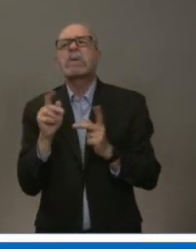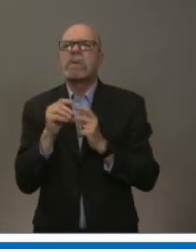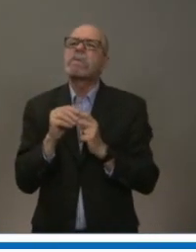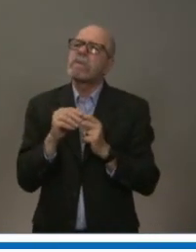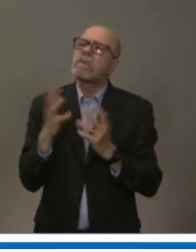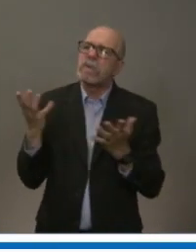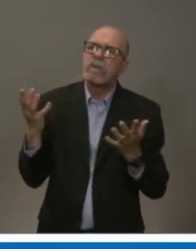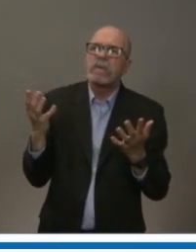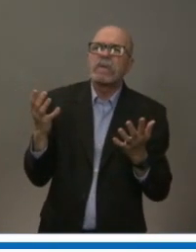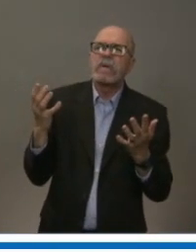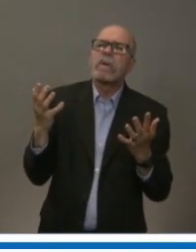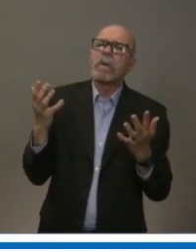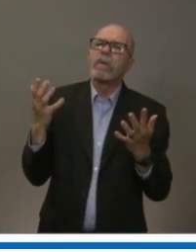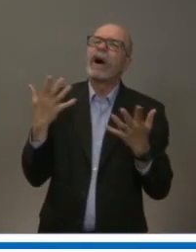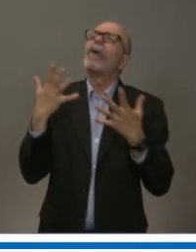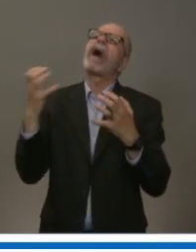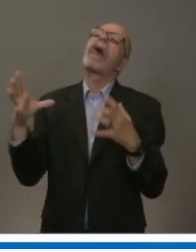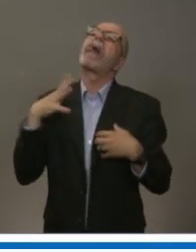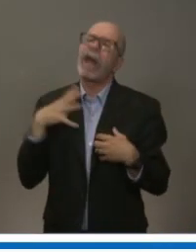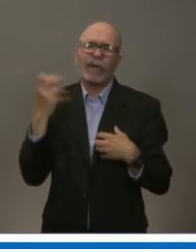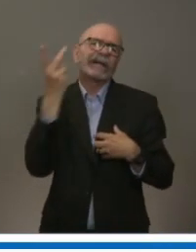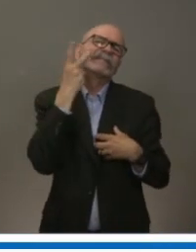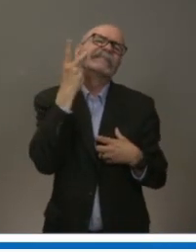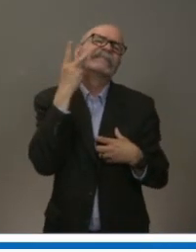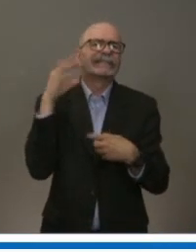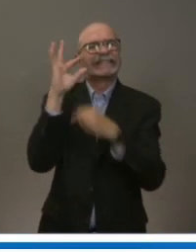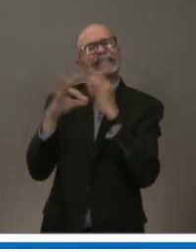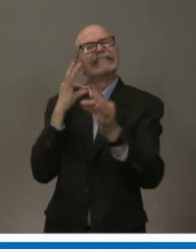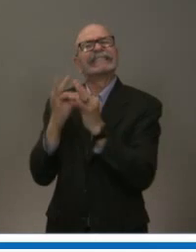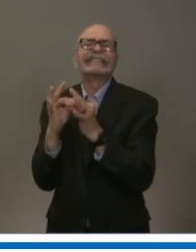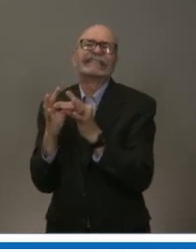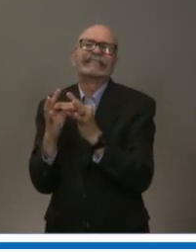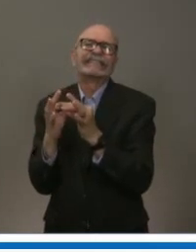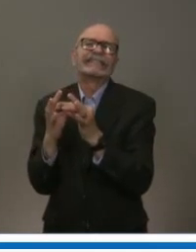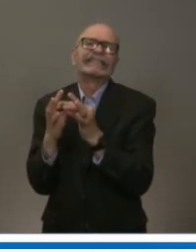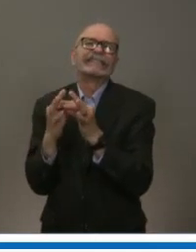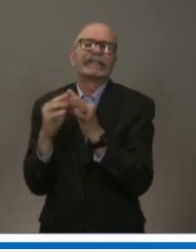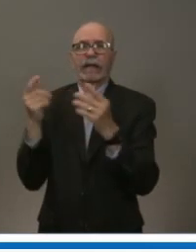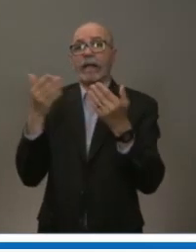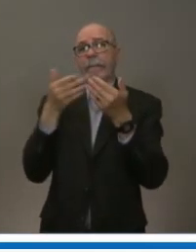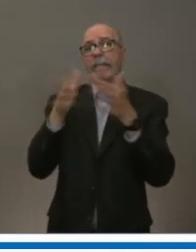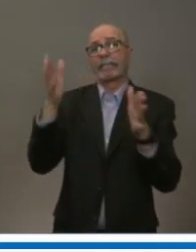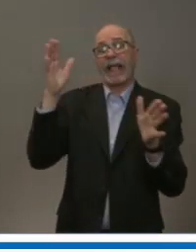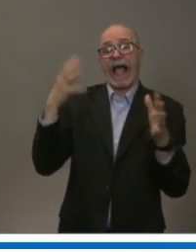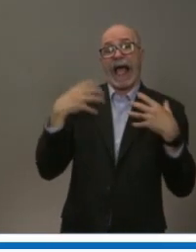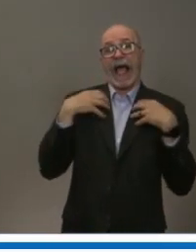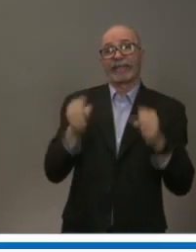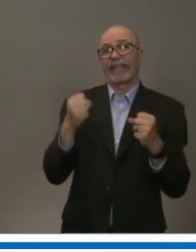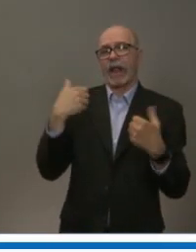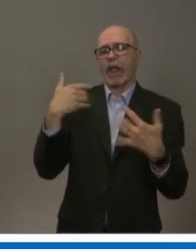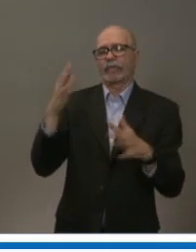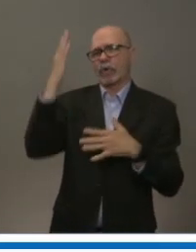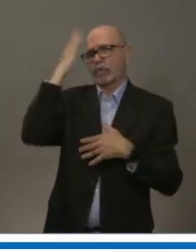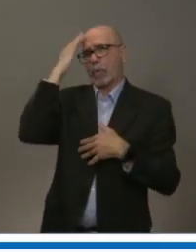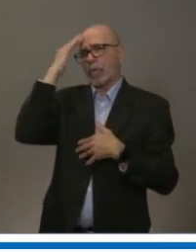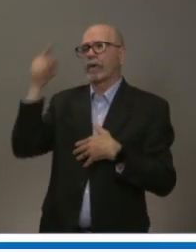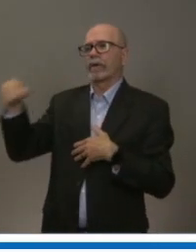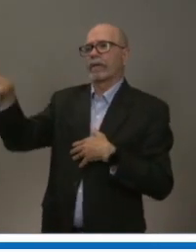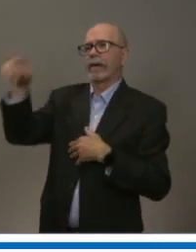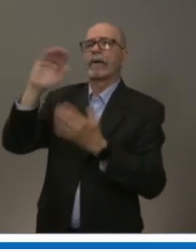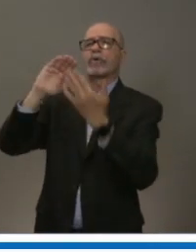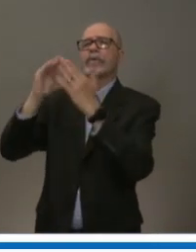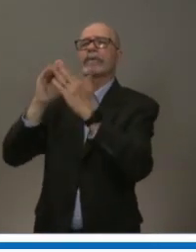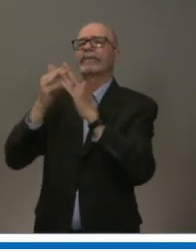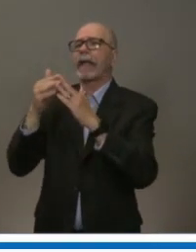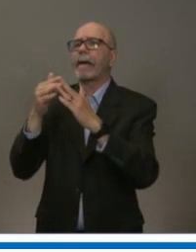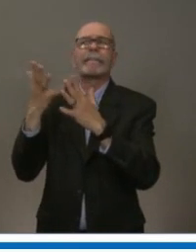testing was a challenge. At the same time, public health, we knew that about this community, and we were working with some solutions with the community. So